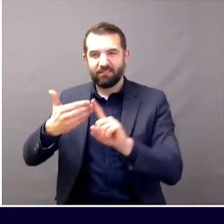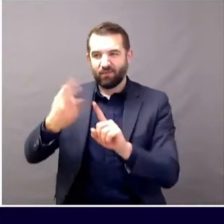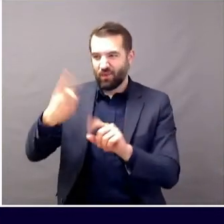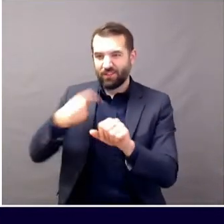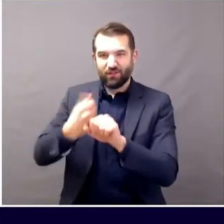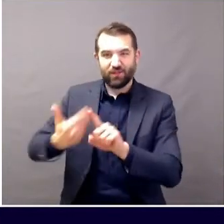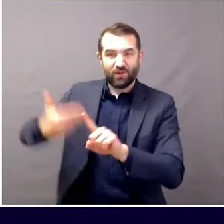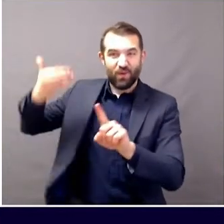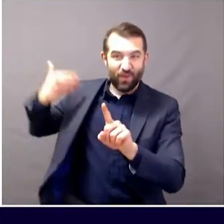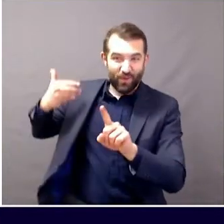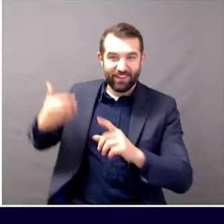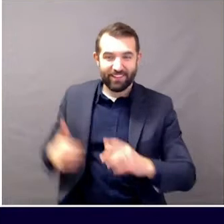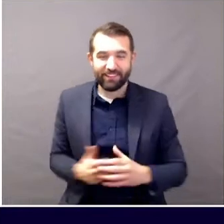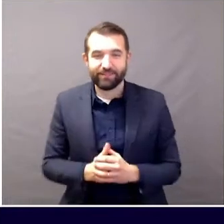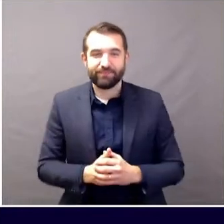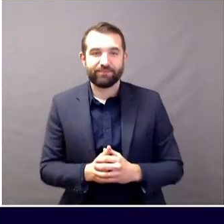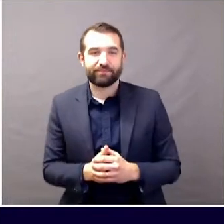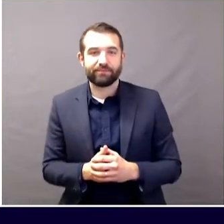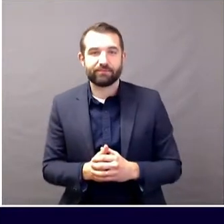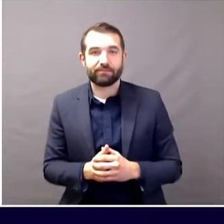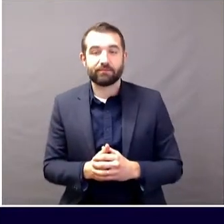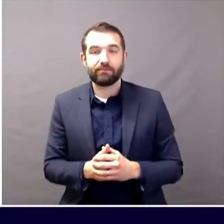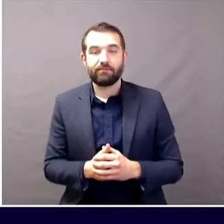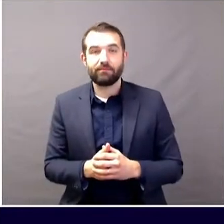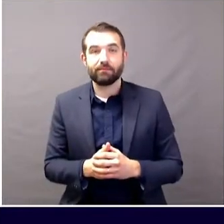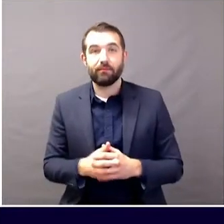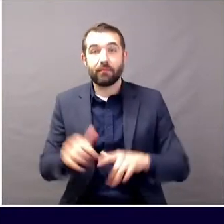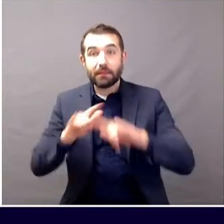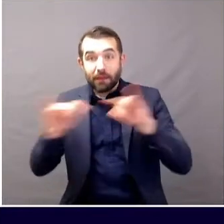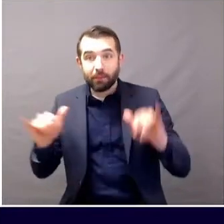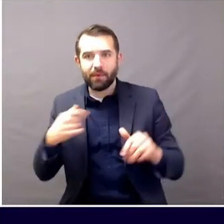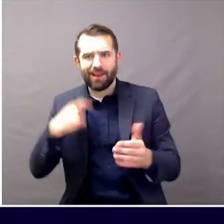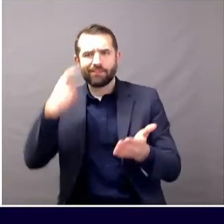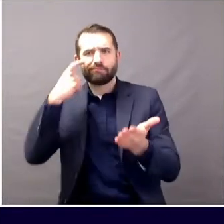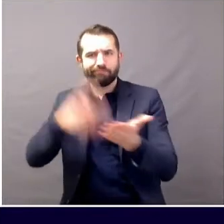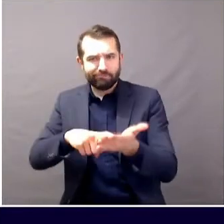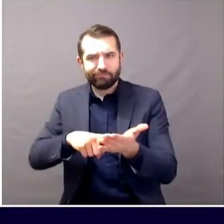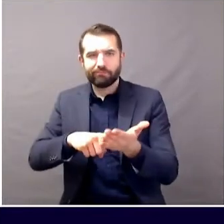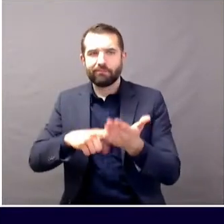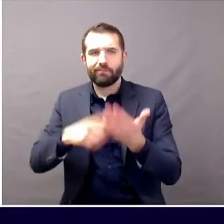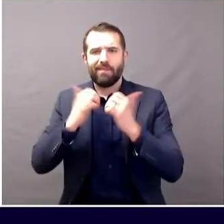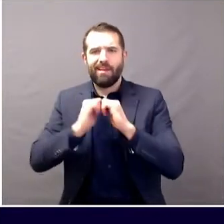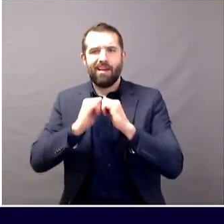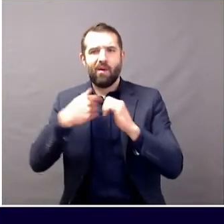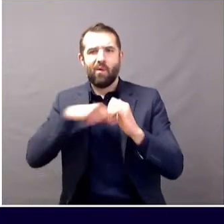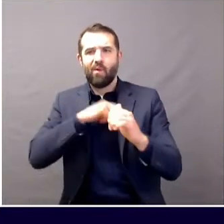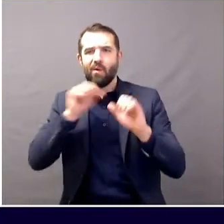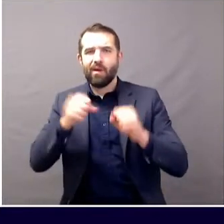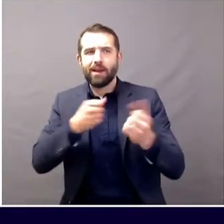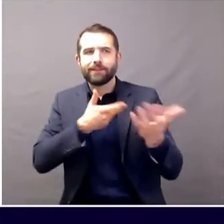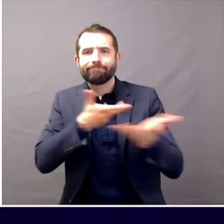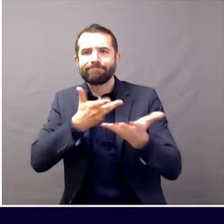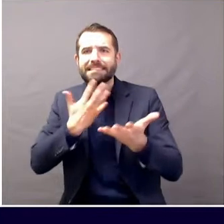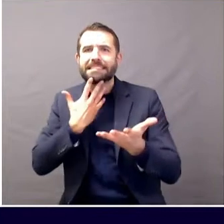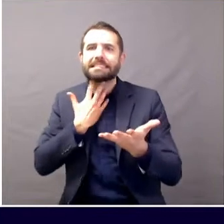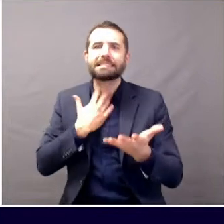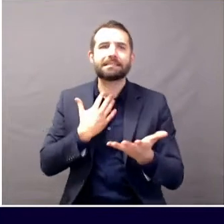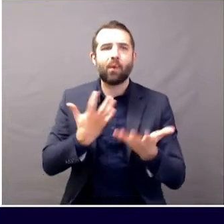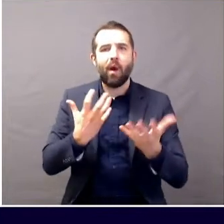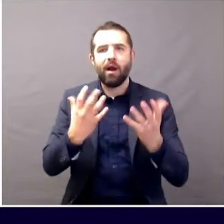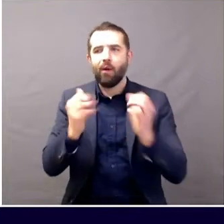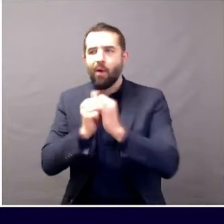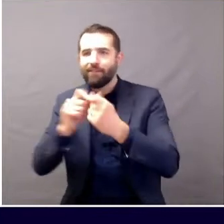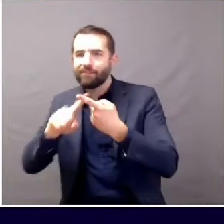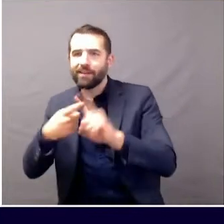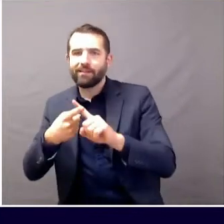maintain the incredibly important social connections, adjusting to or foregoing holiday traditions. It